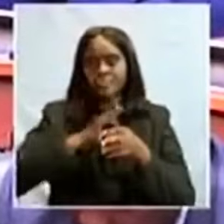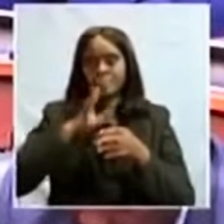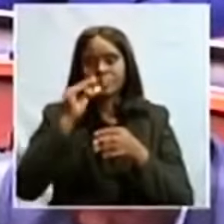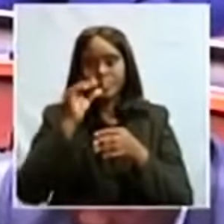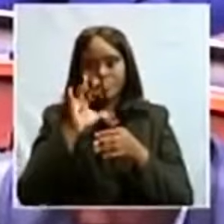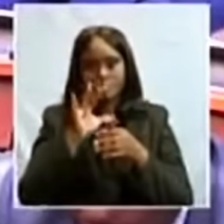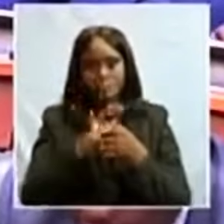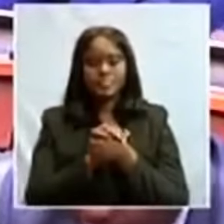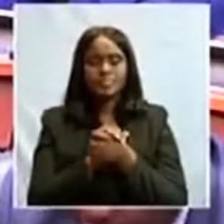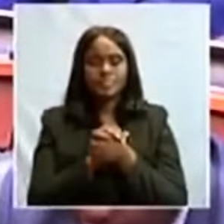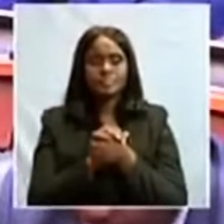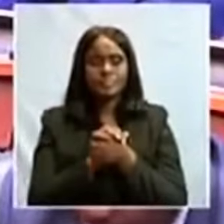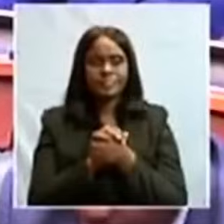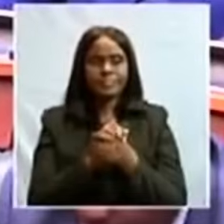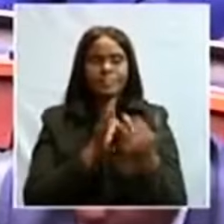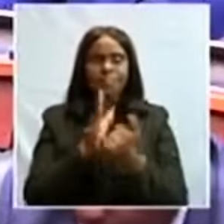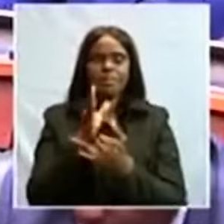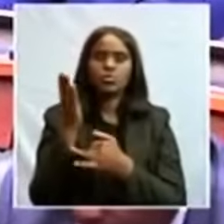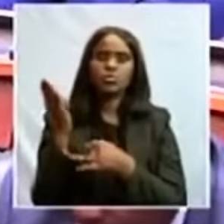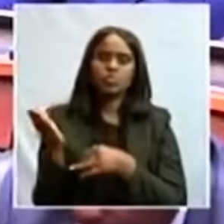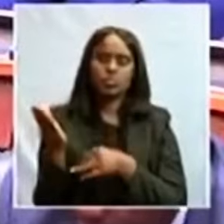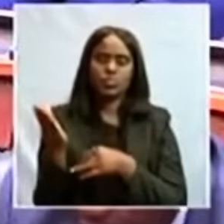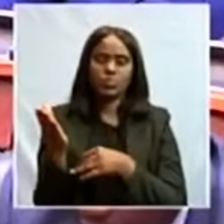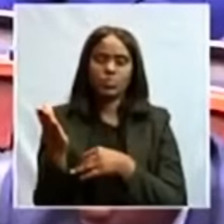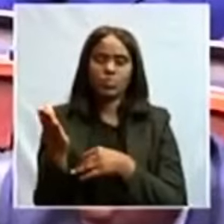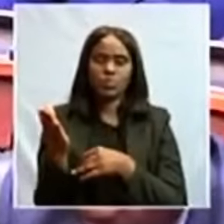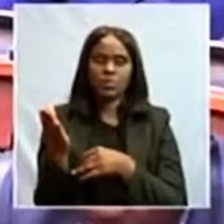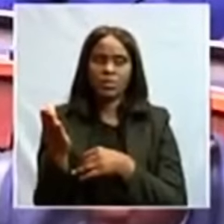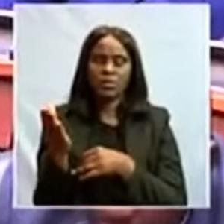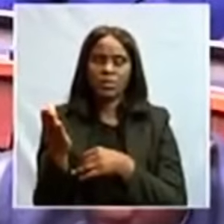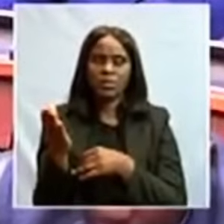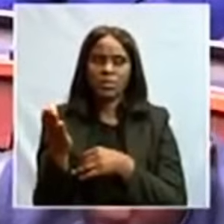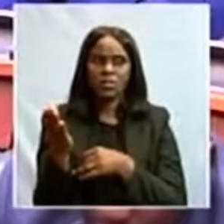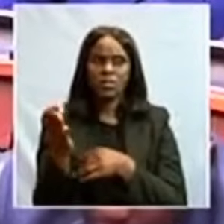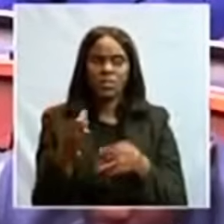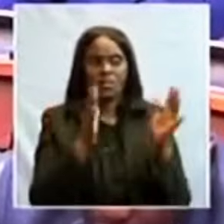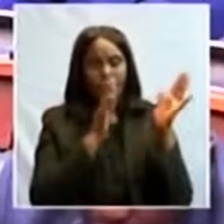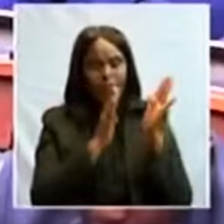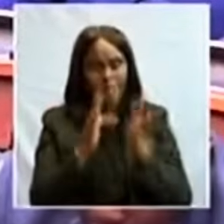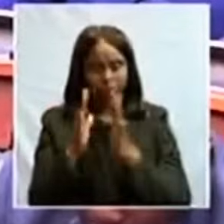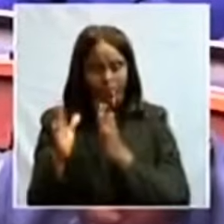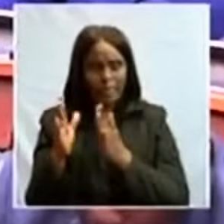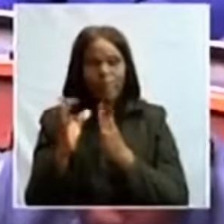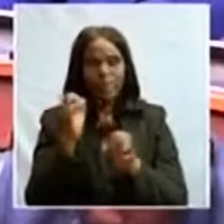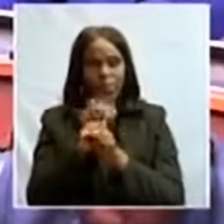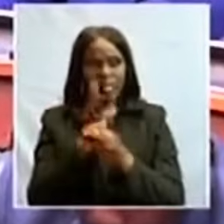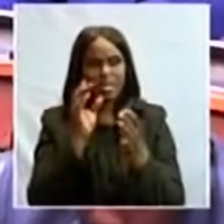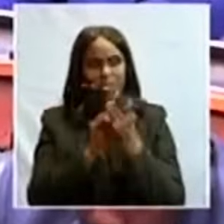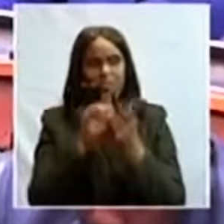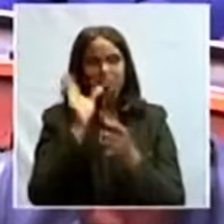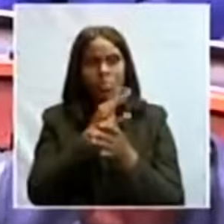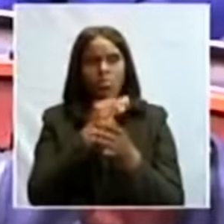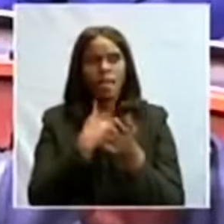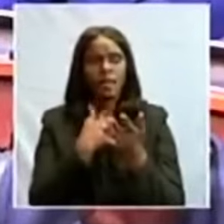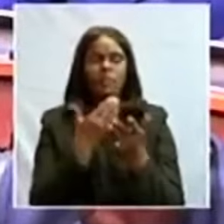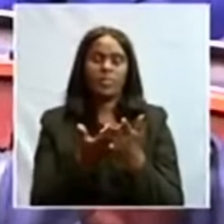Speaker, through you, the measure has already been put in place.